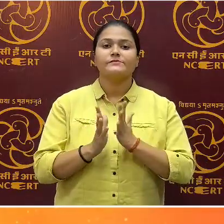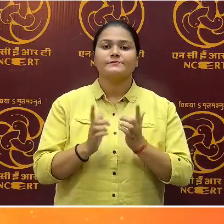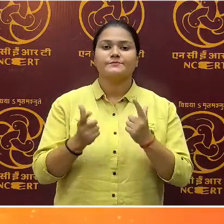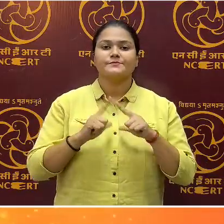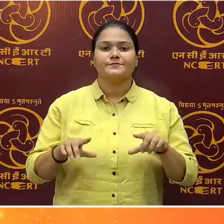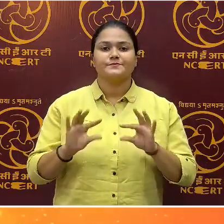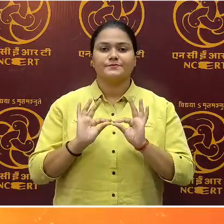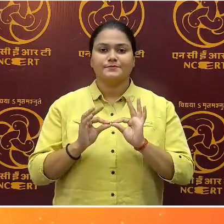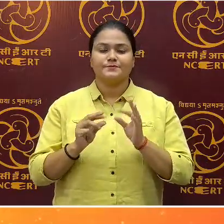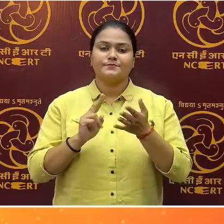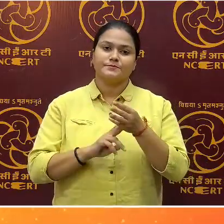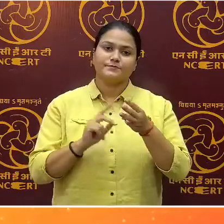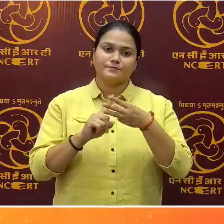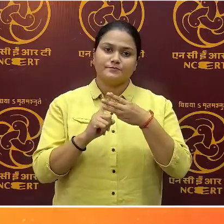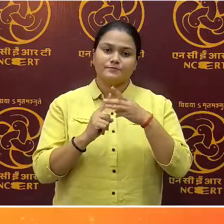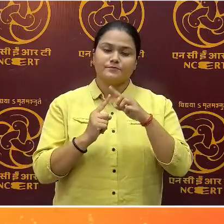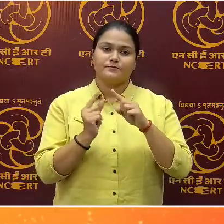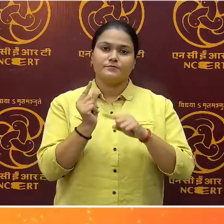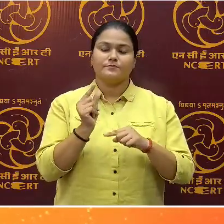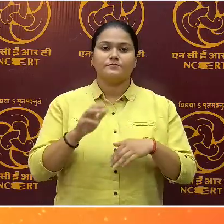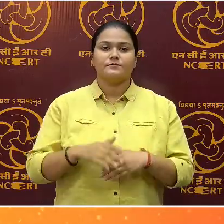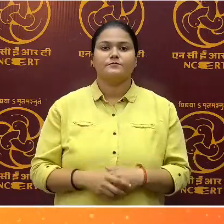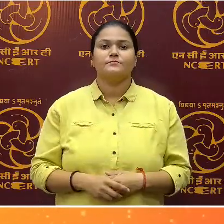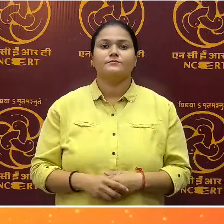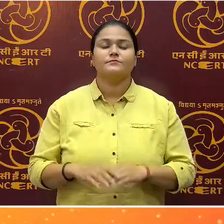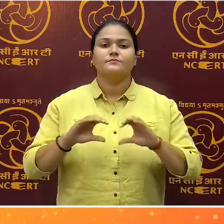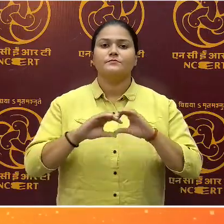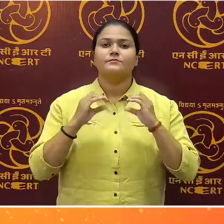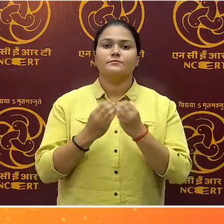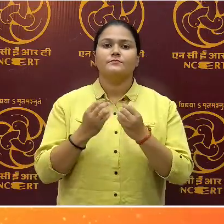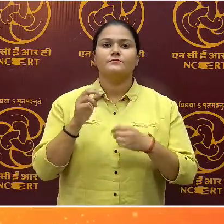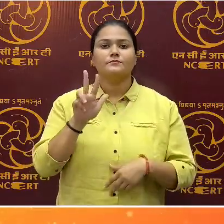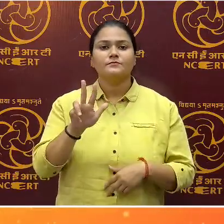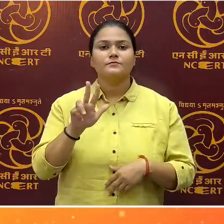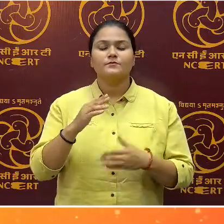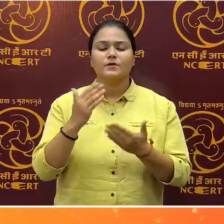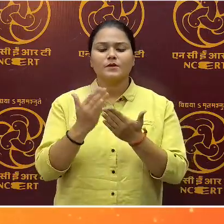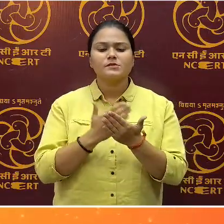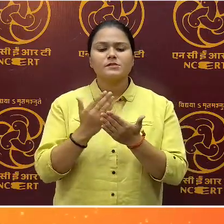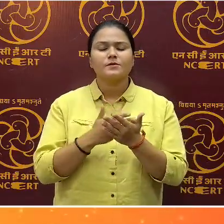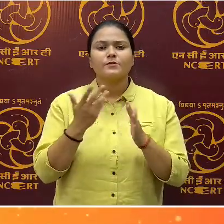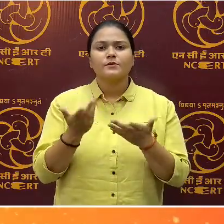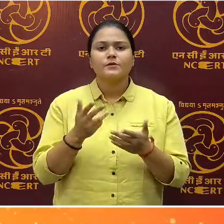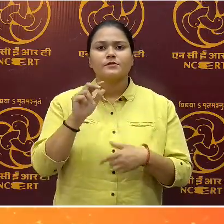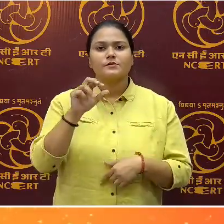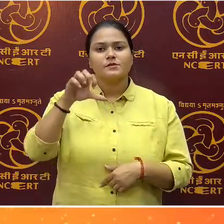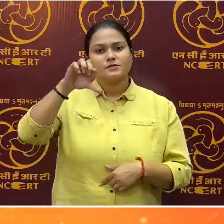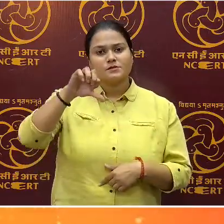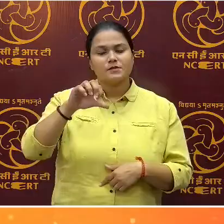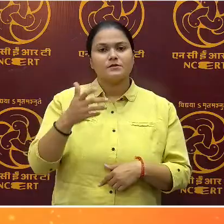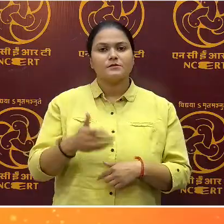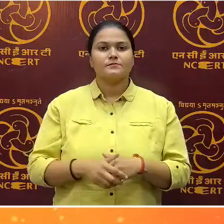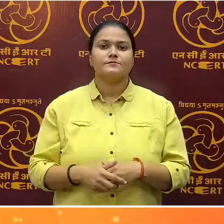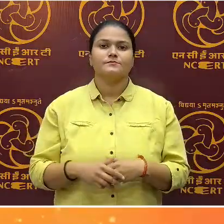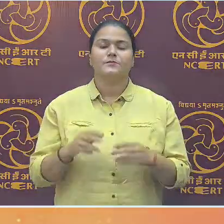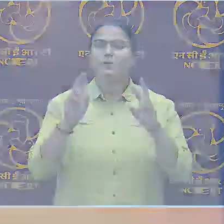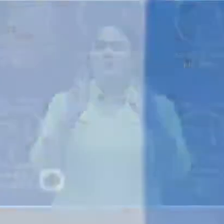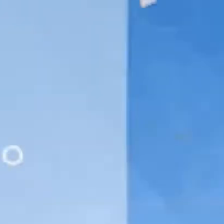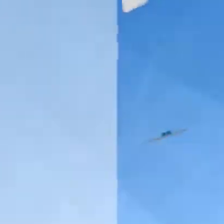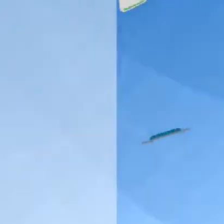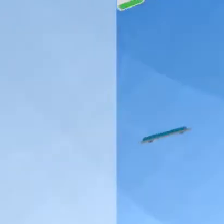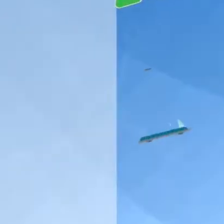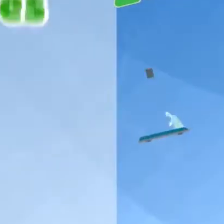are going to learn chapter number 9 from your science textbooks. And topic is the amazing world of solutes, solvents